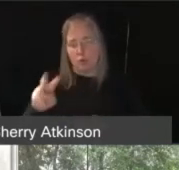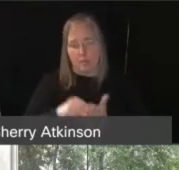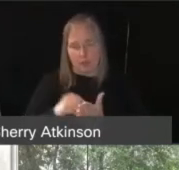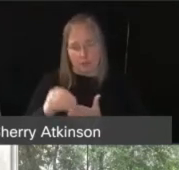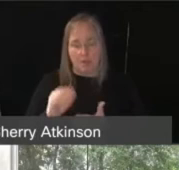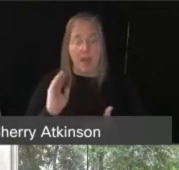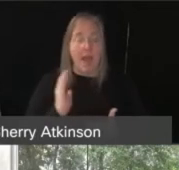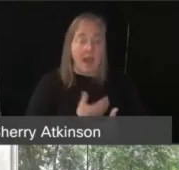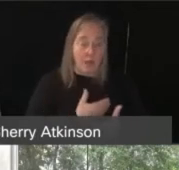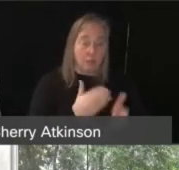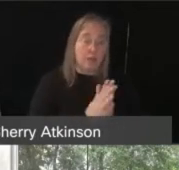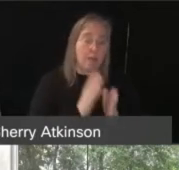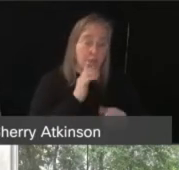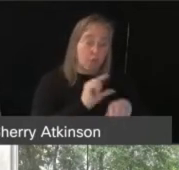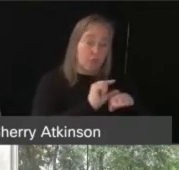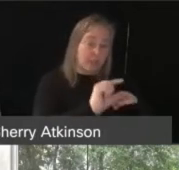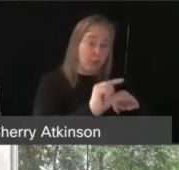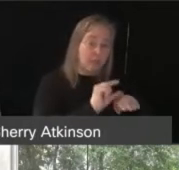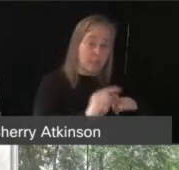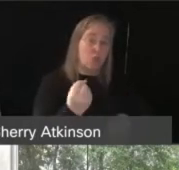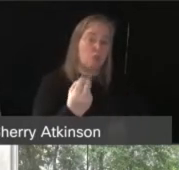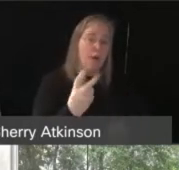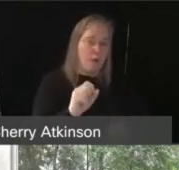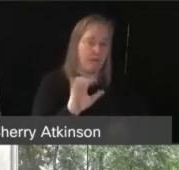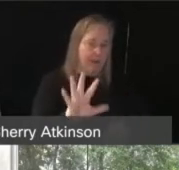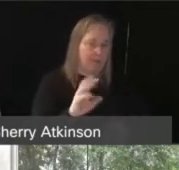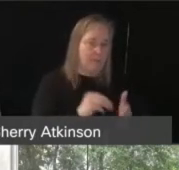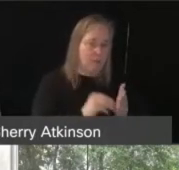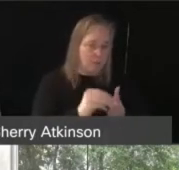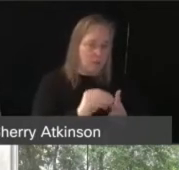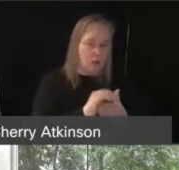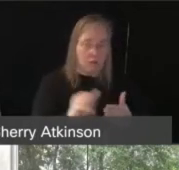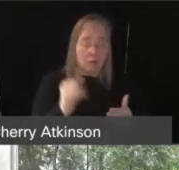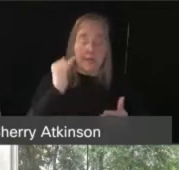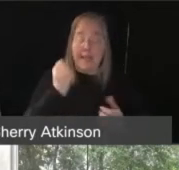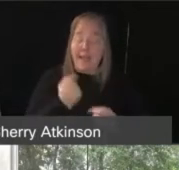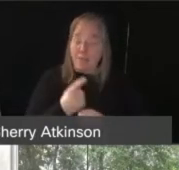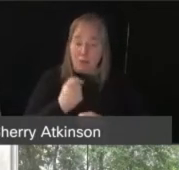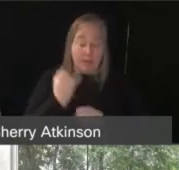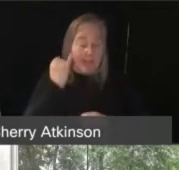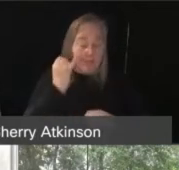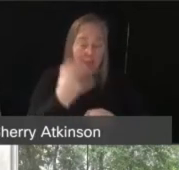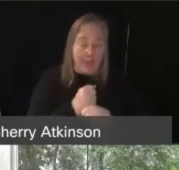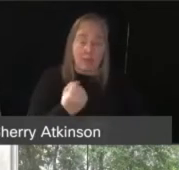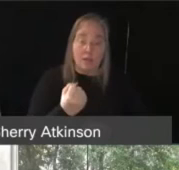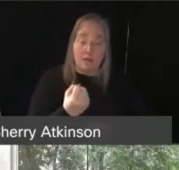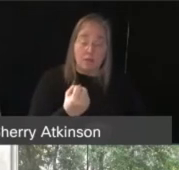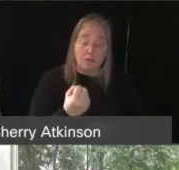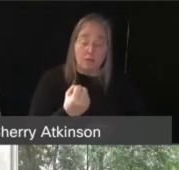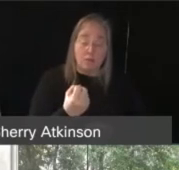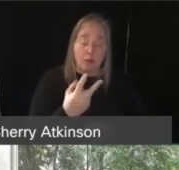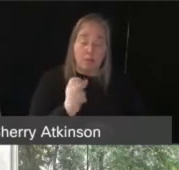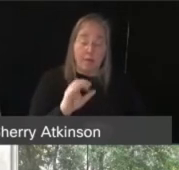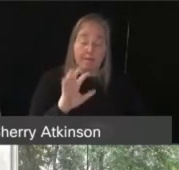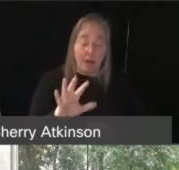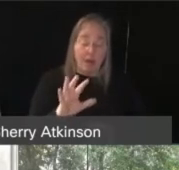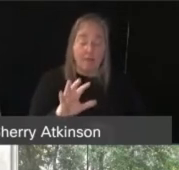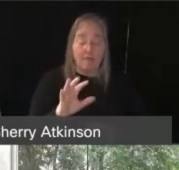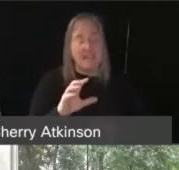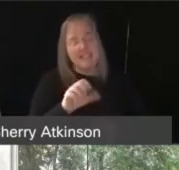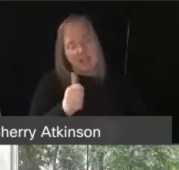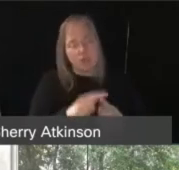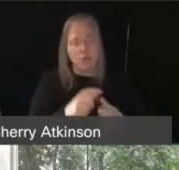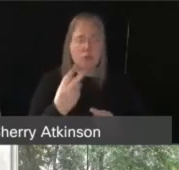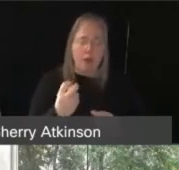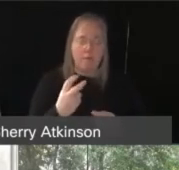$12.5 million. So each year, if you get $12.5 million, $10 to $12 million, we'd be able to maintain our PCI at